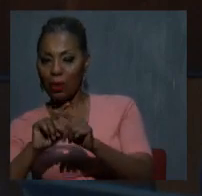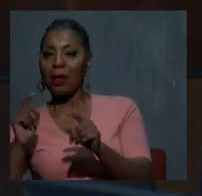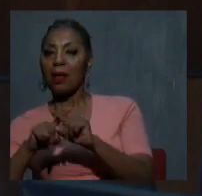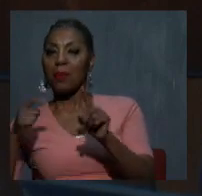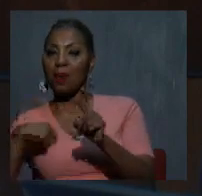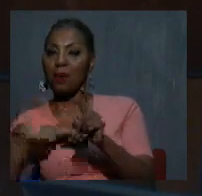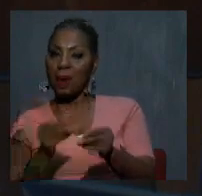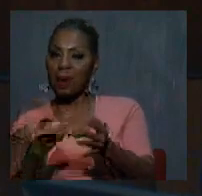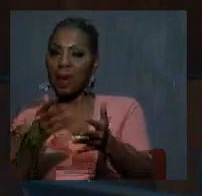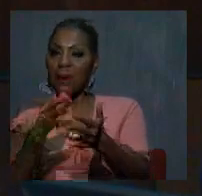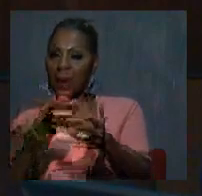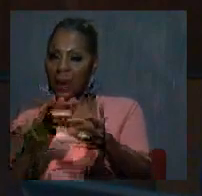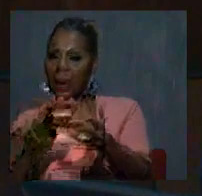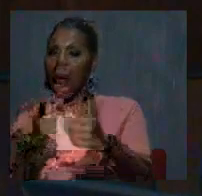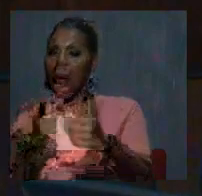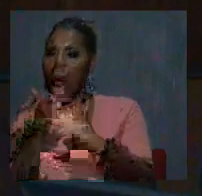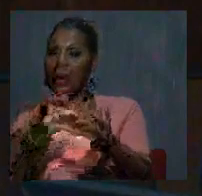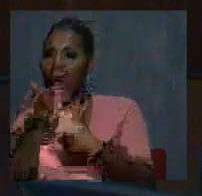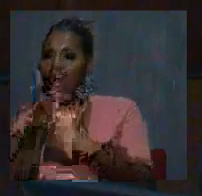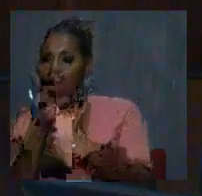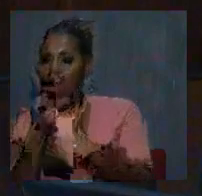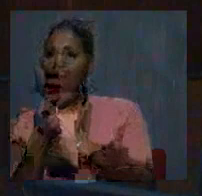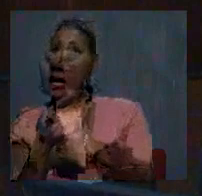fund have shown and